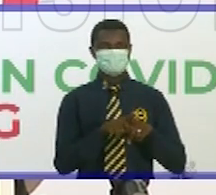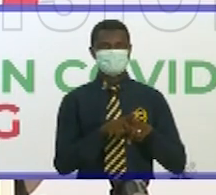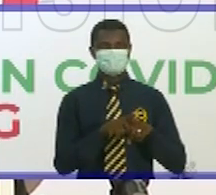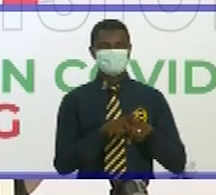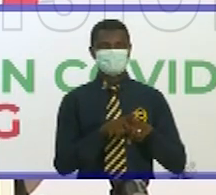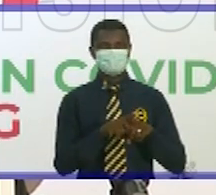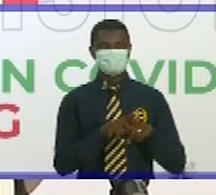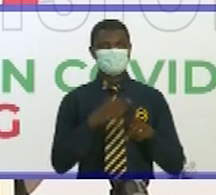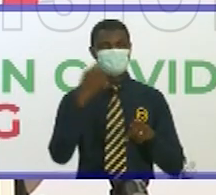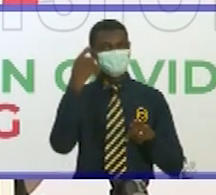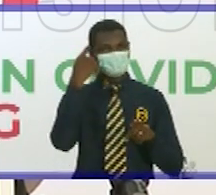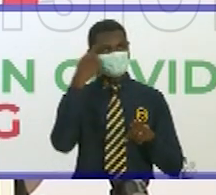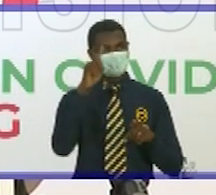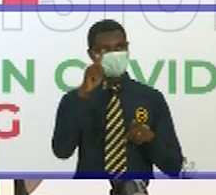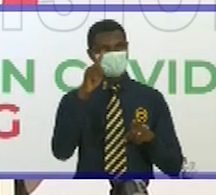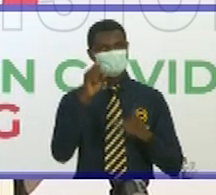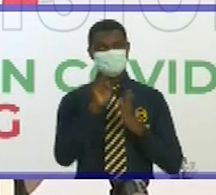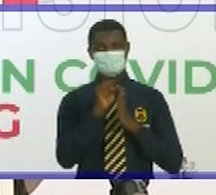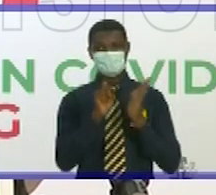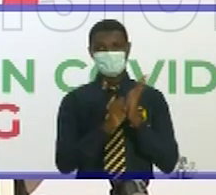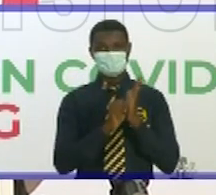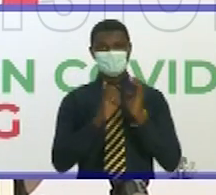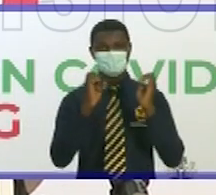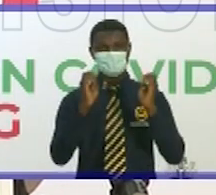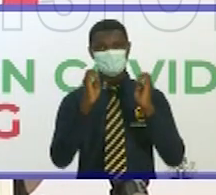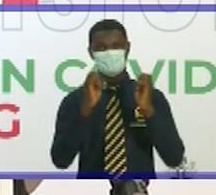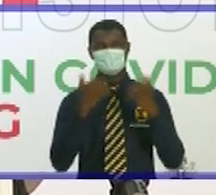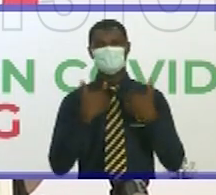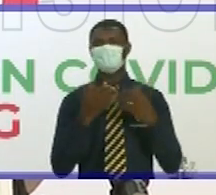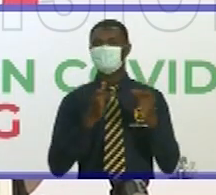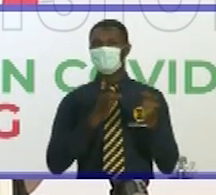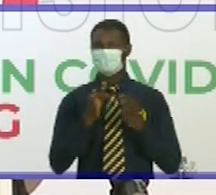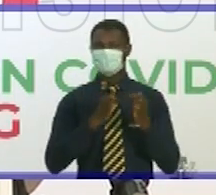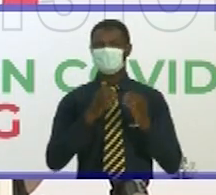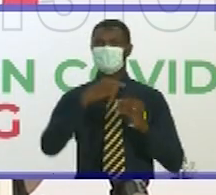abele fun eto eko ti o ti se alaye nipa